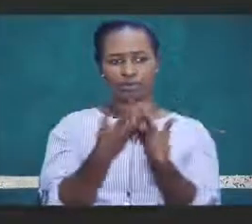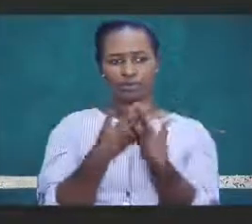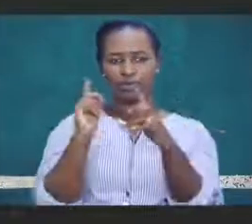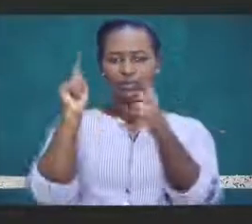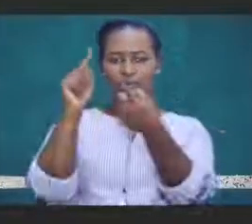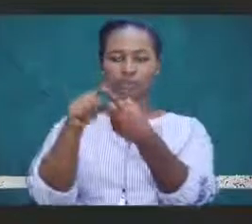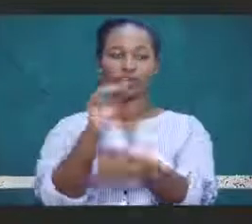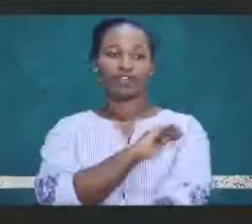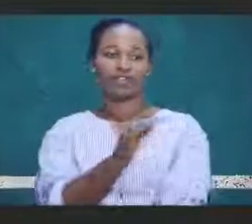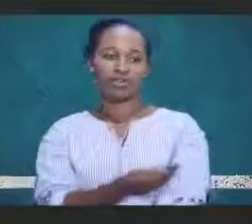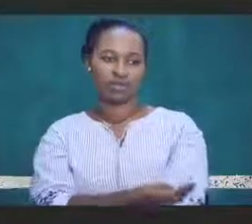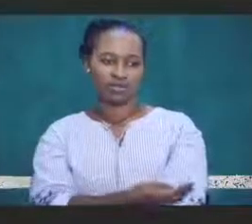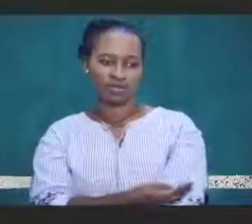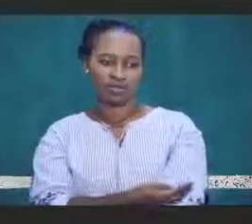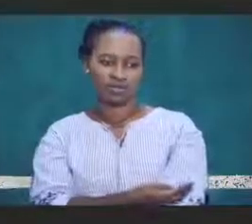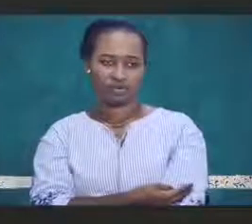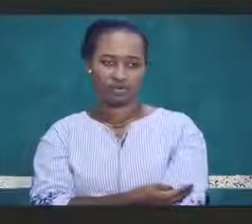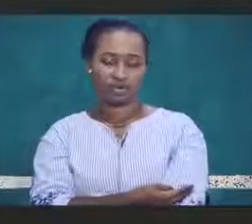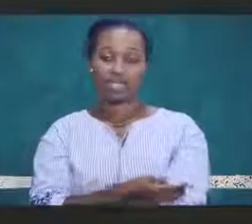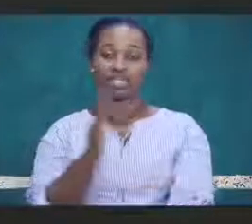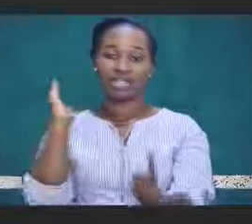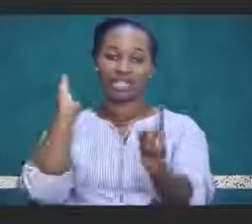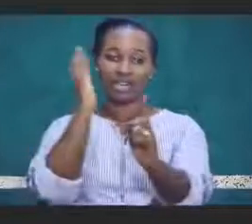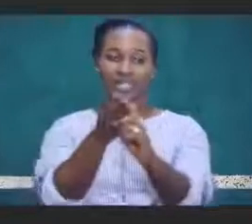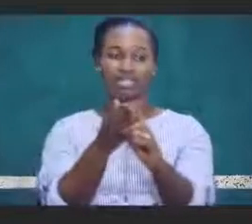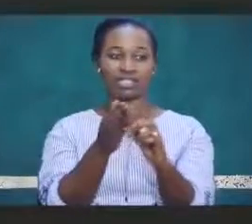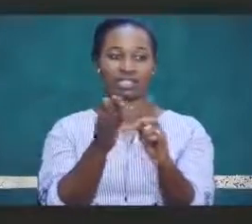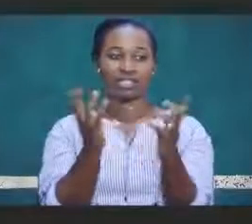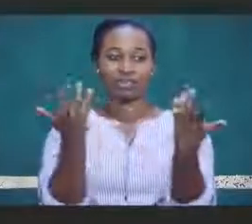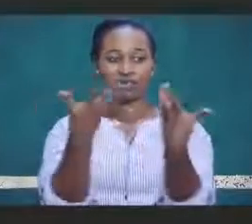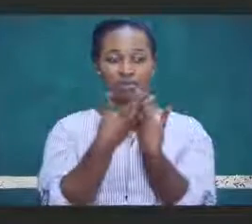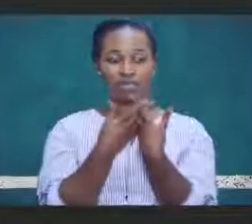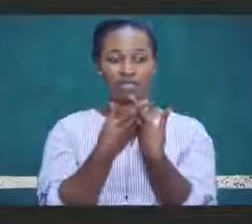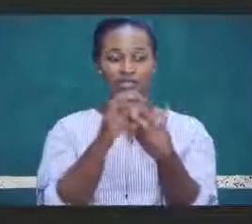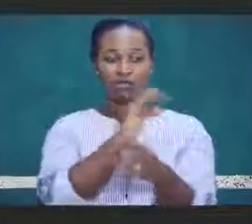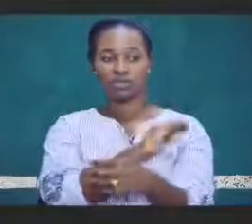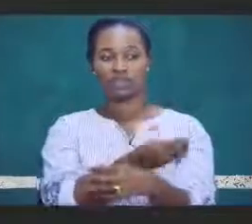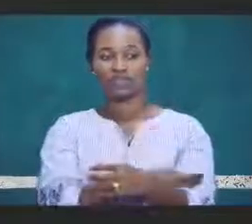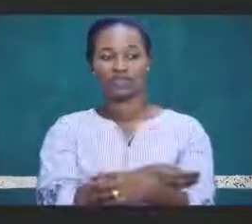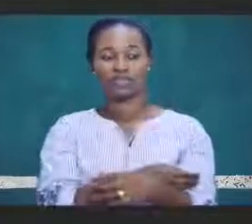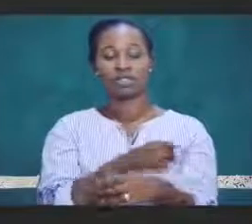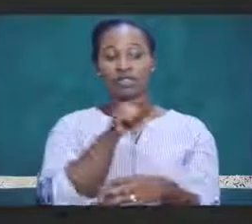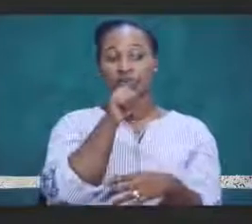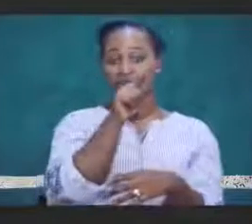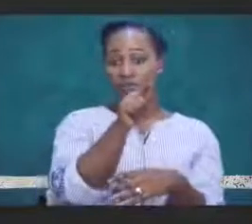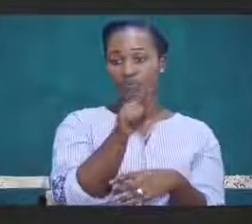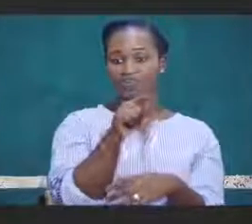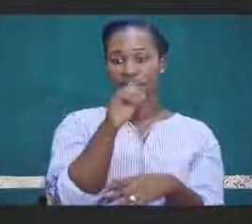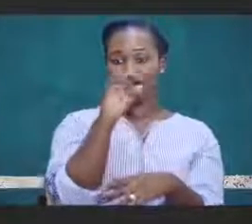force. Directly proportional to the force means the acceleration increases with the force.